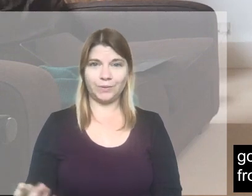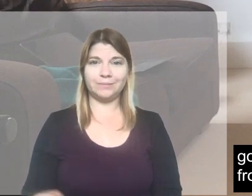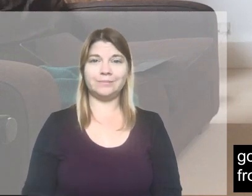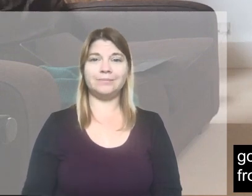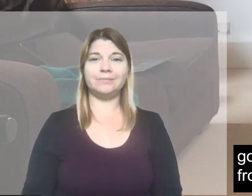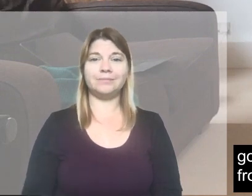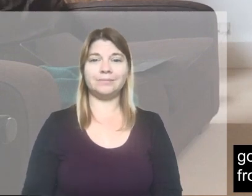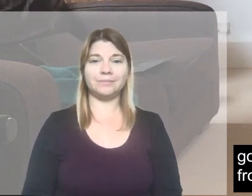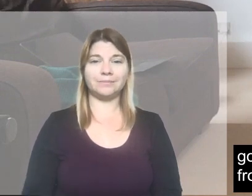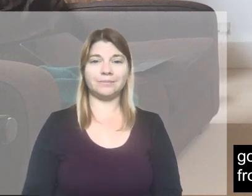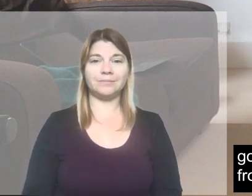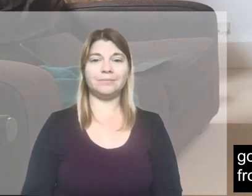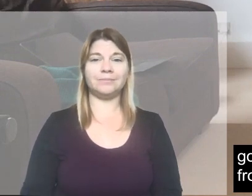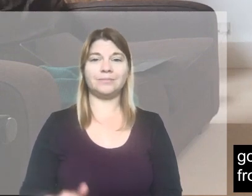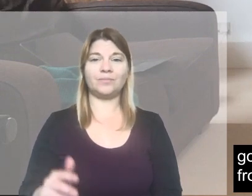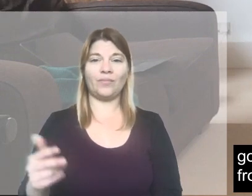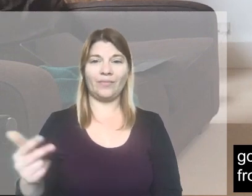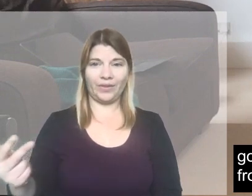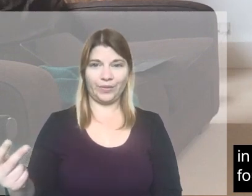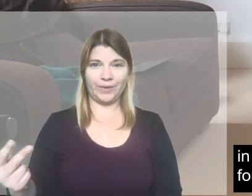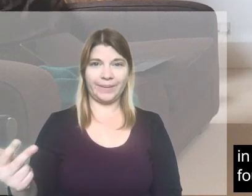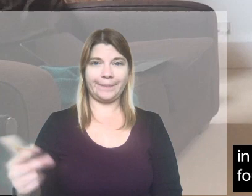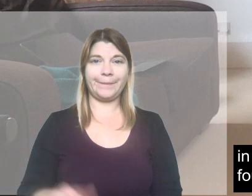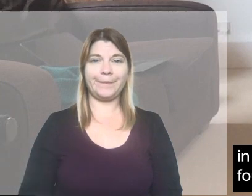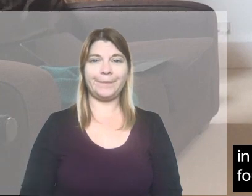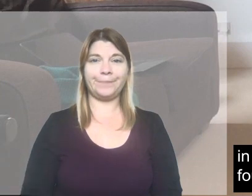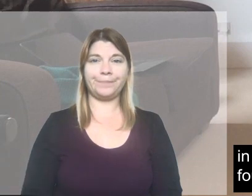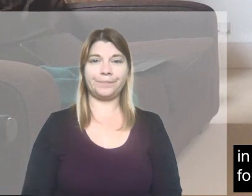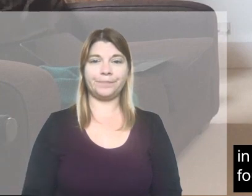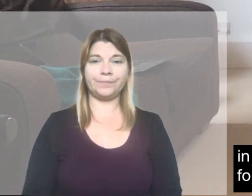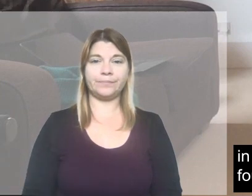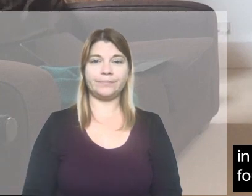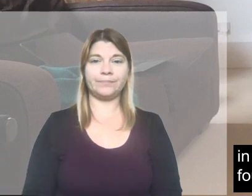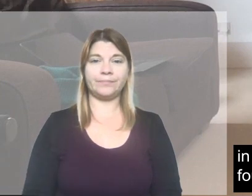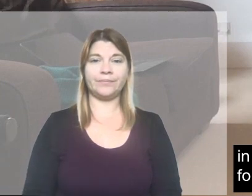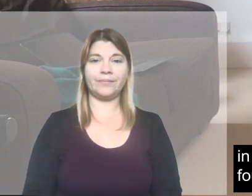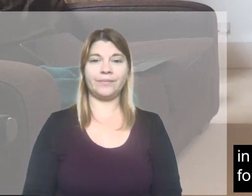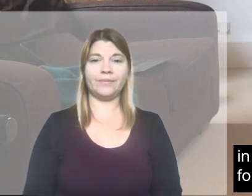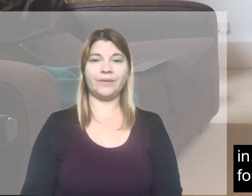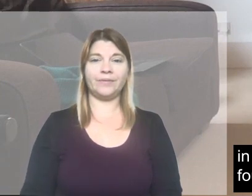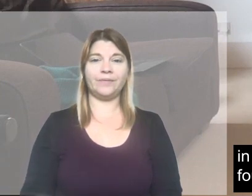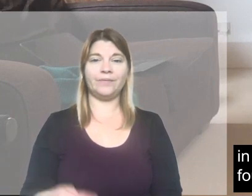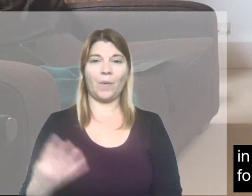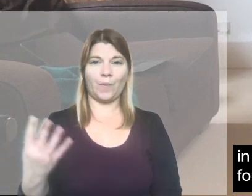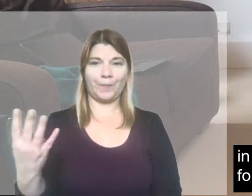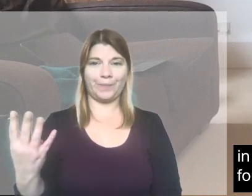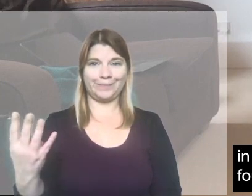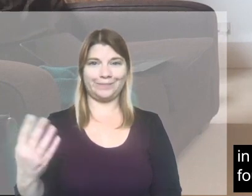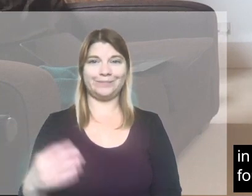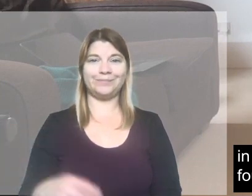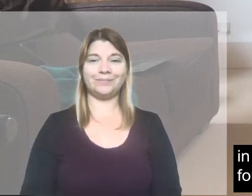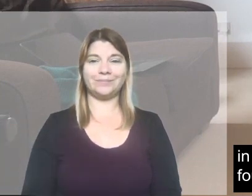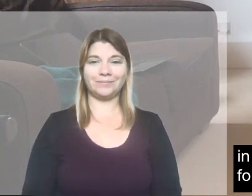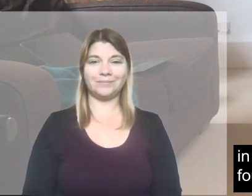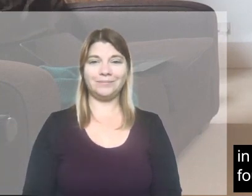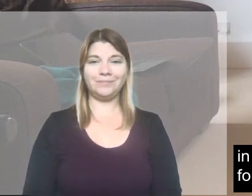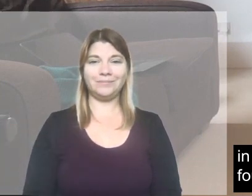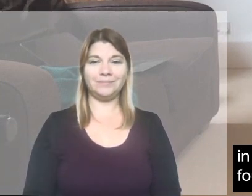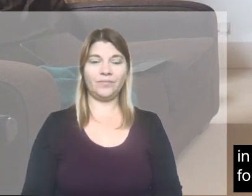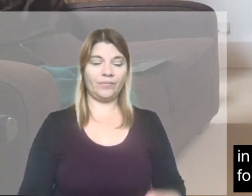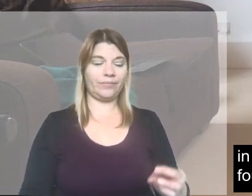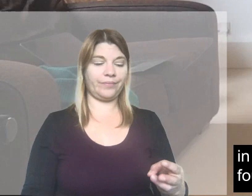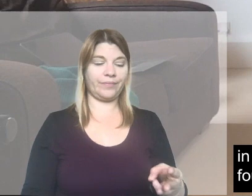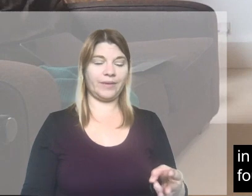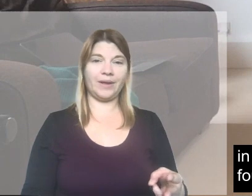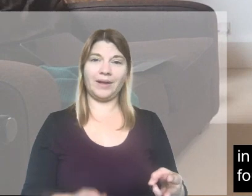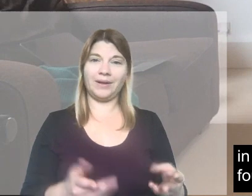in front, cross two, and then the right hand in front, cross three, and change, cross four,